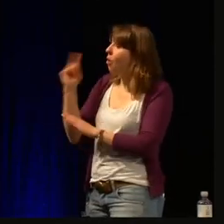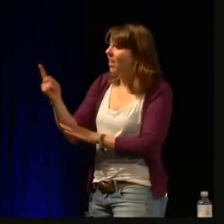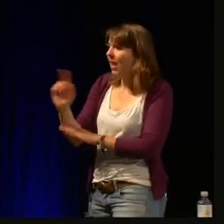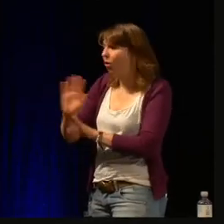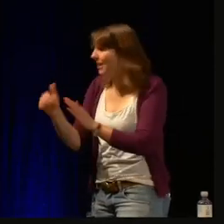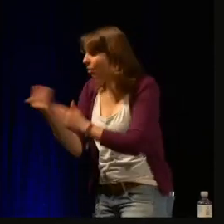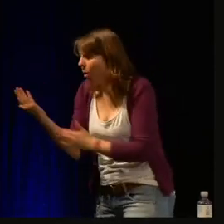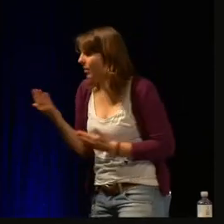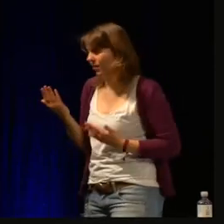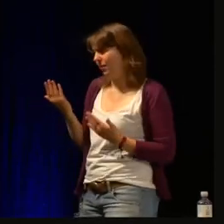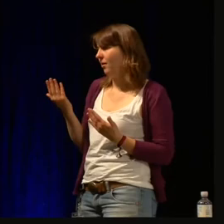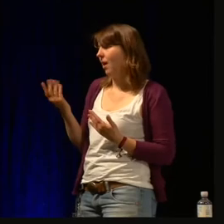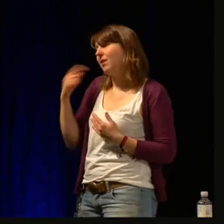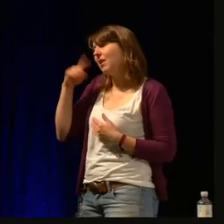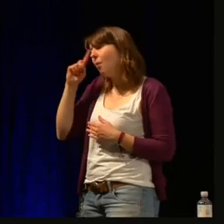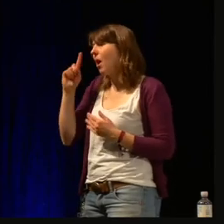the...